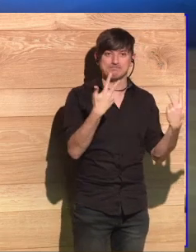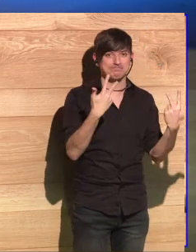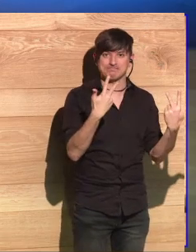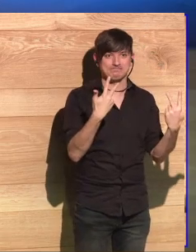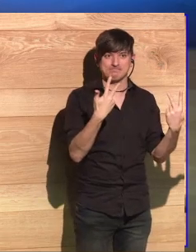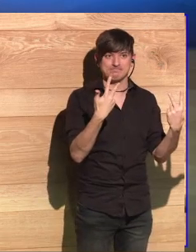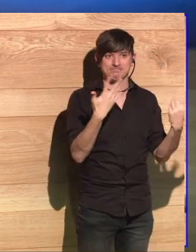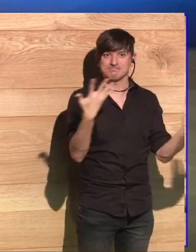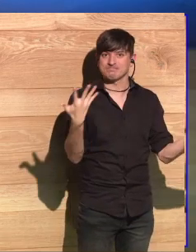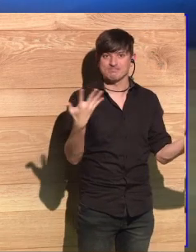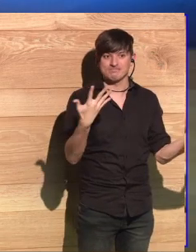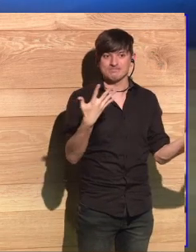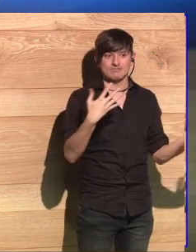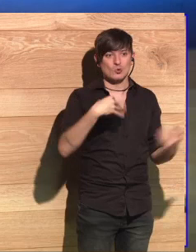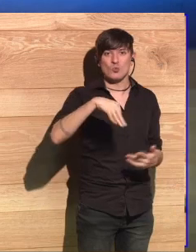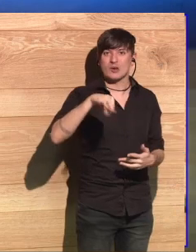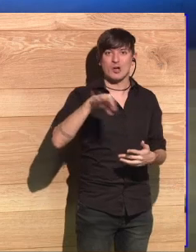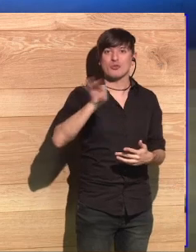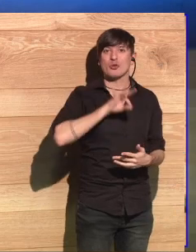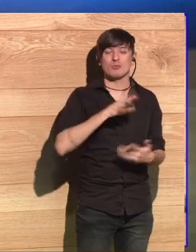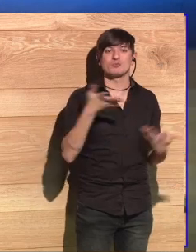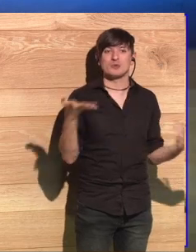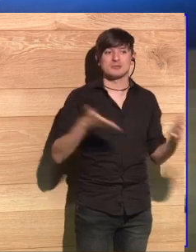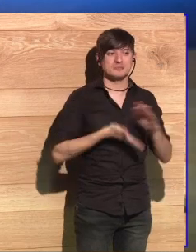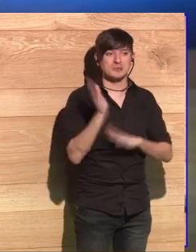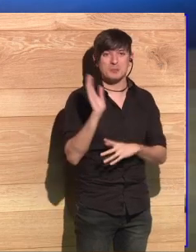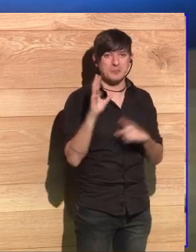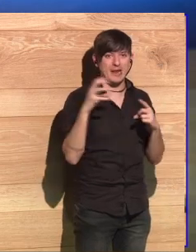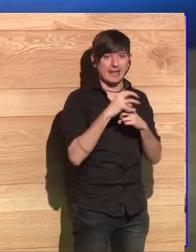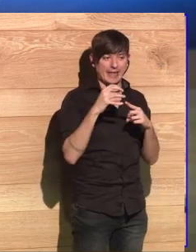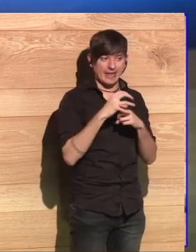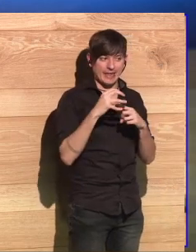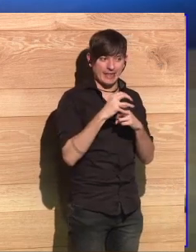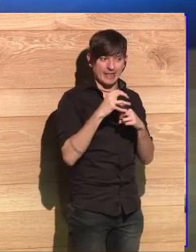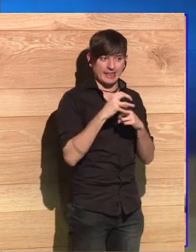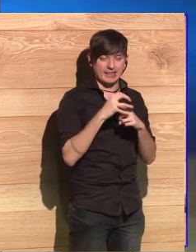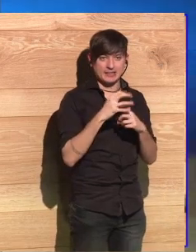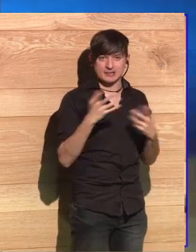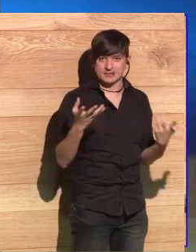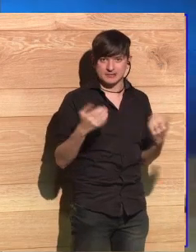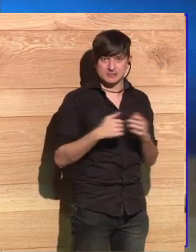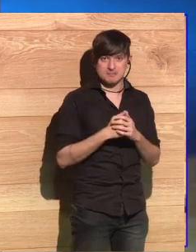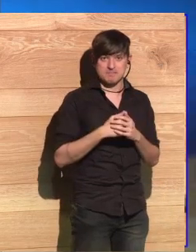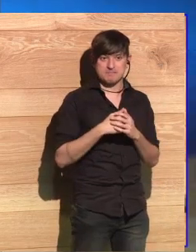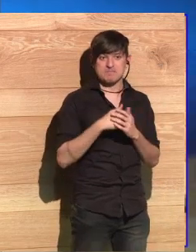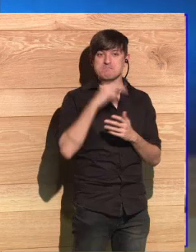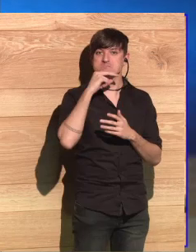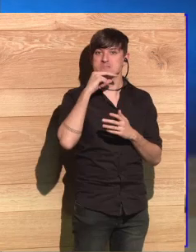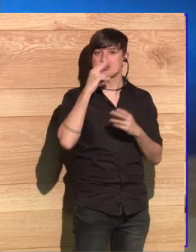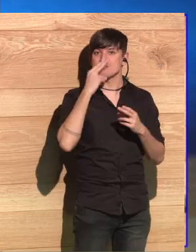only option was a park that had public bathrooms in the park that anyone could